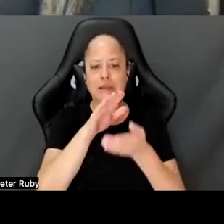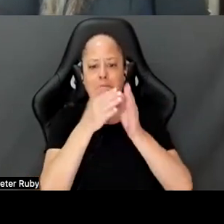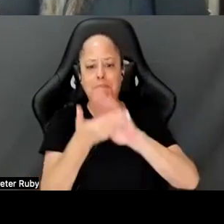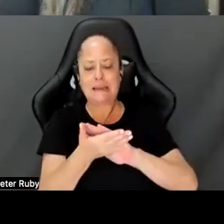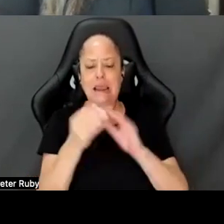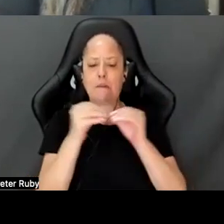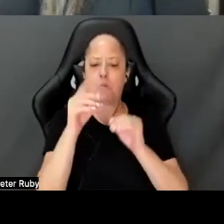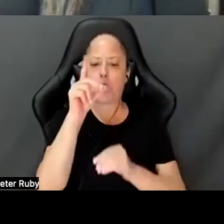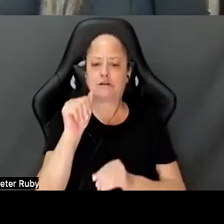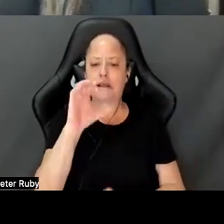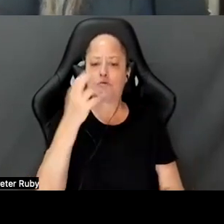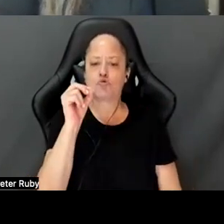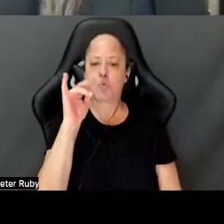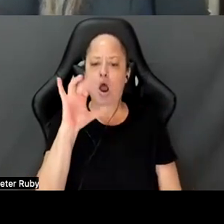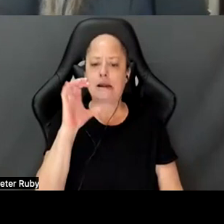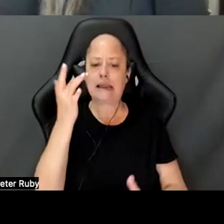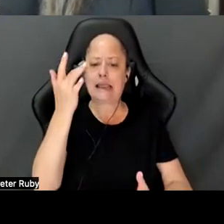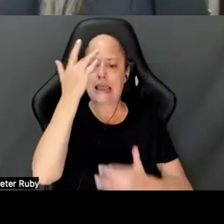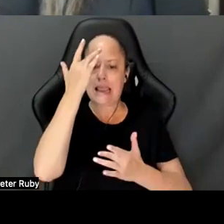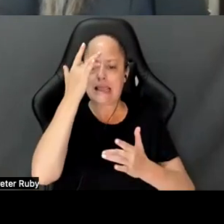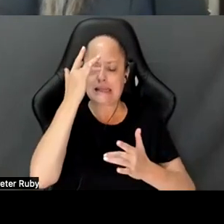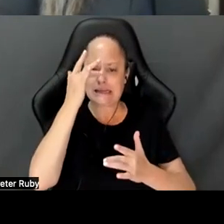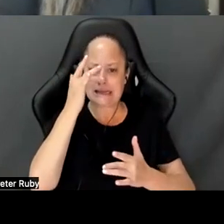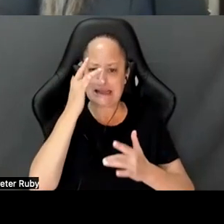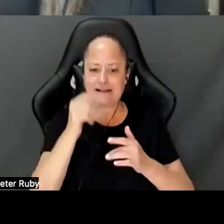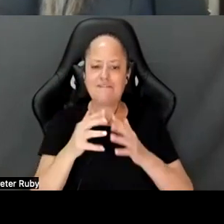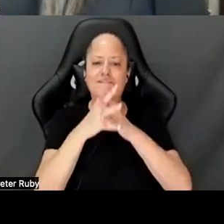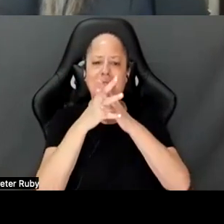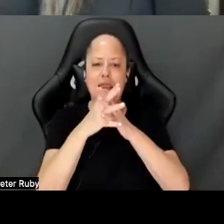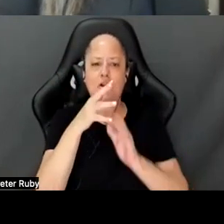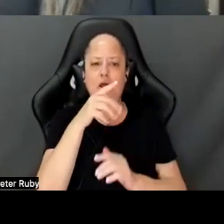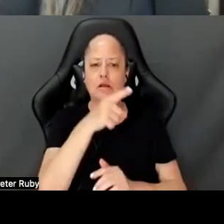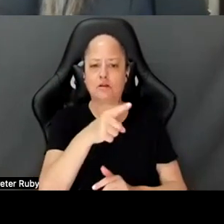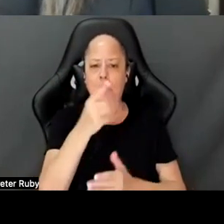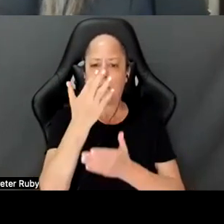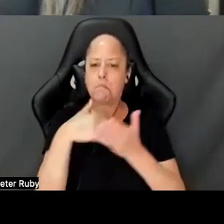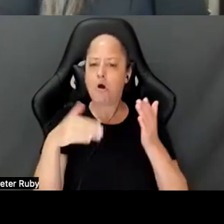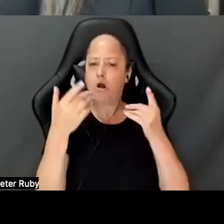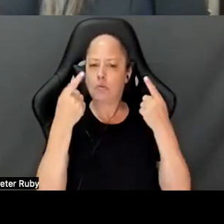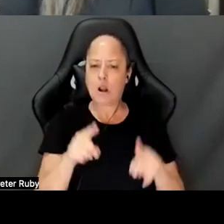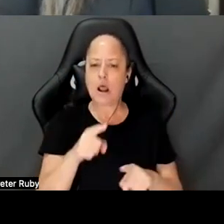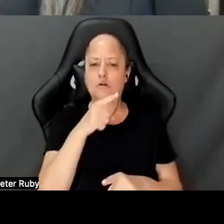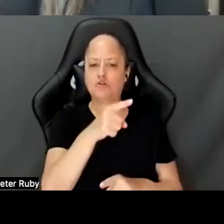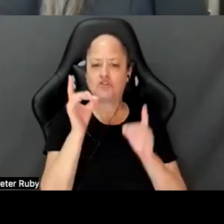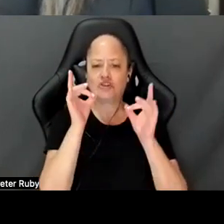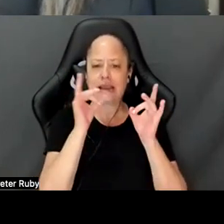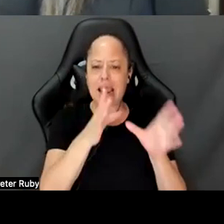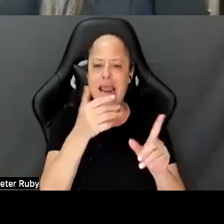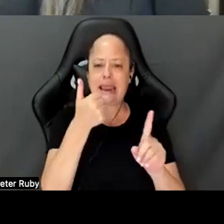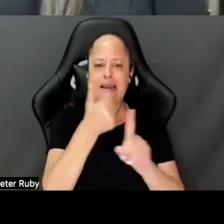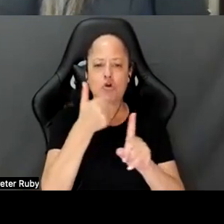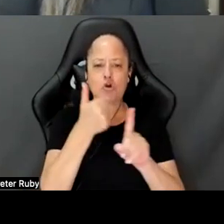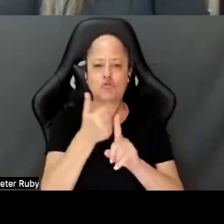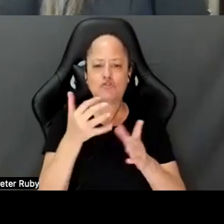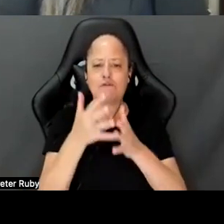illness flared up. And I think what actually happened, part of it was that she hated herself so